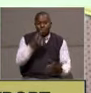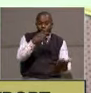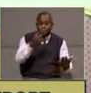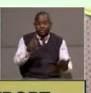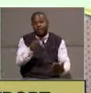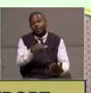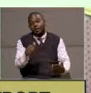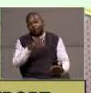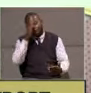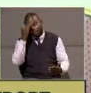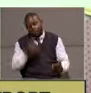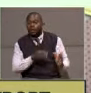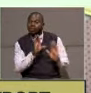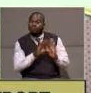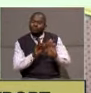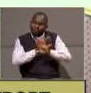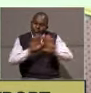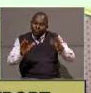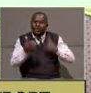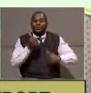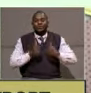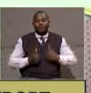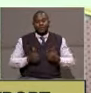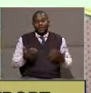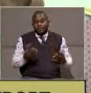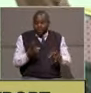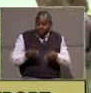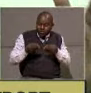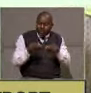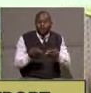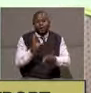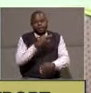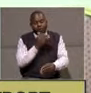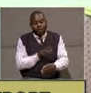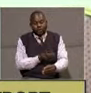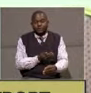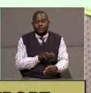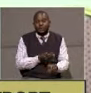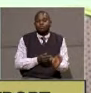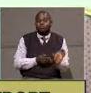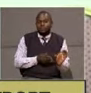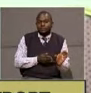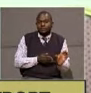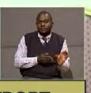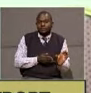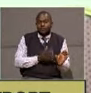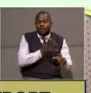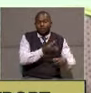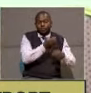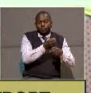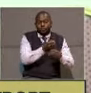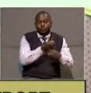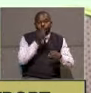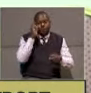that's why they are provided. You know, the Constitution is very, very interesting. It gives powers to one arm of government